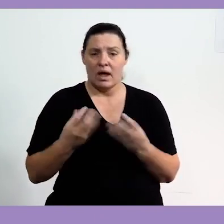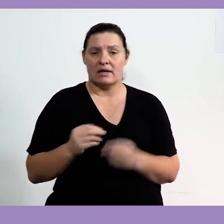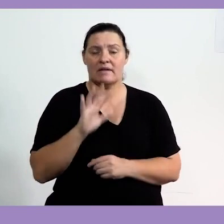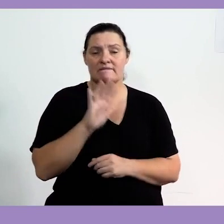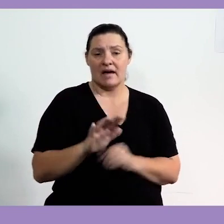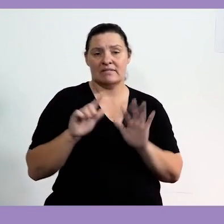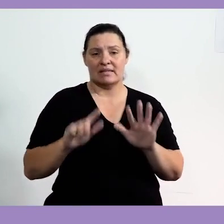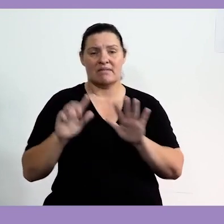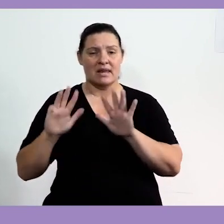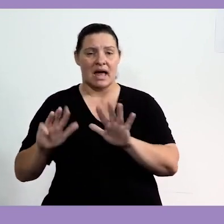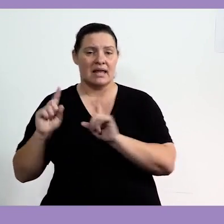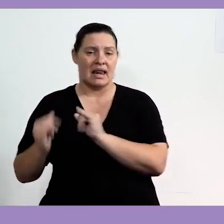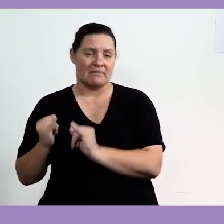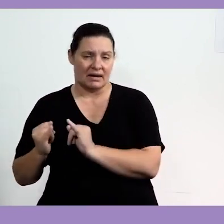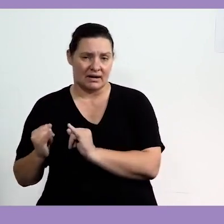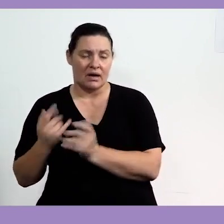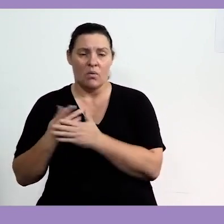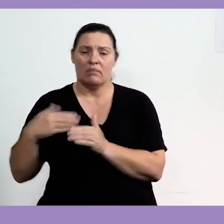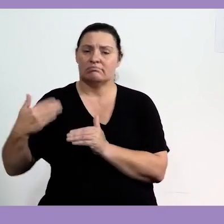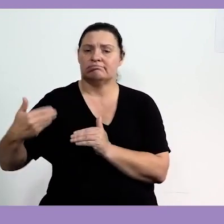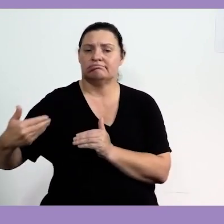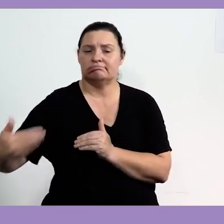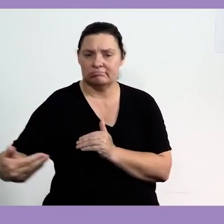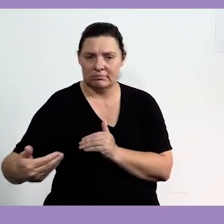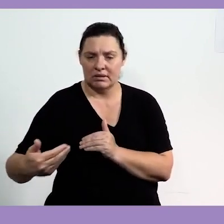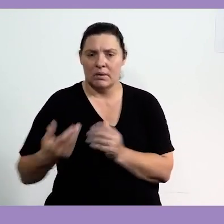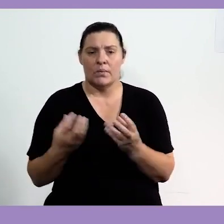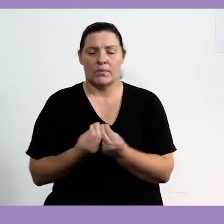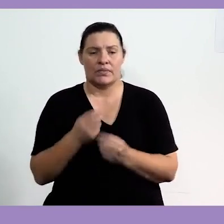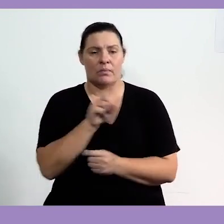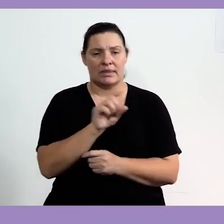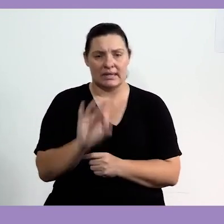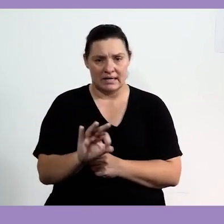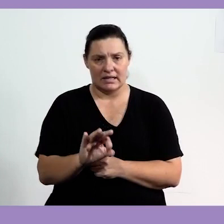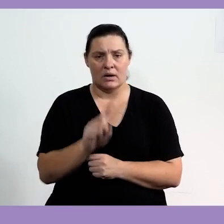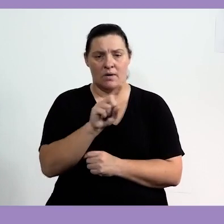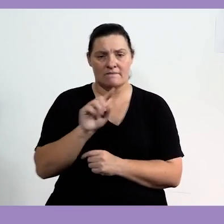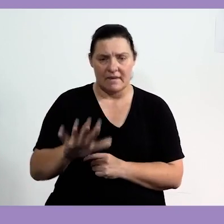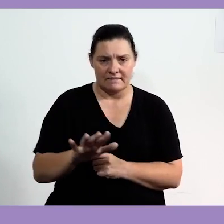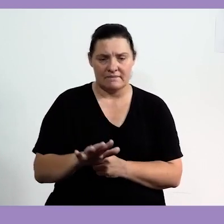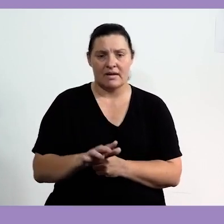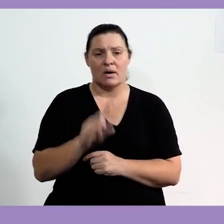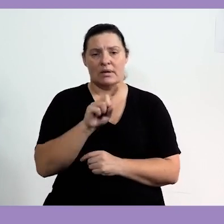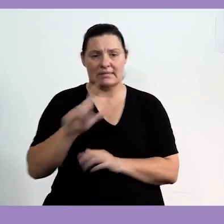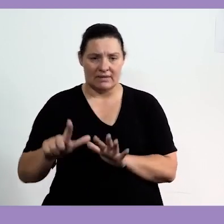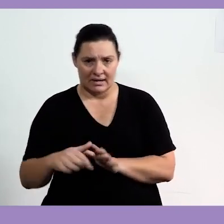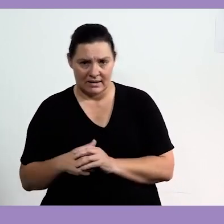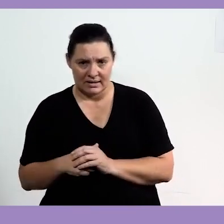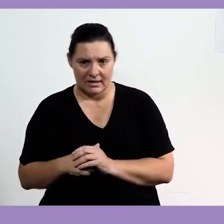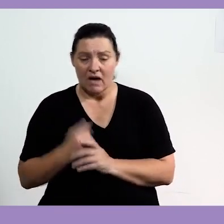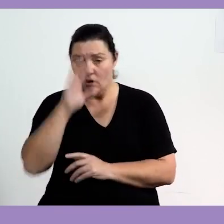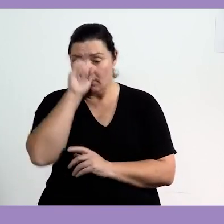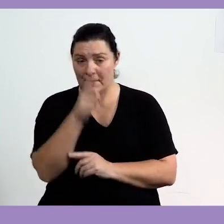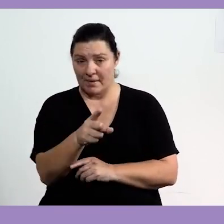we had 5, 7, 9, 11, and we continued the pattern with 13, 15, and